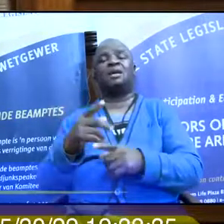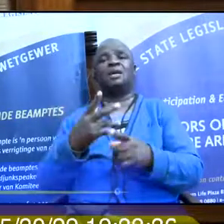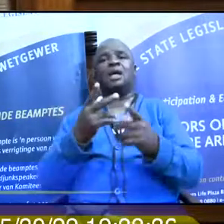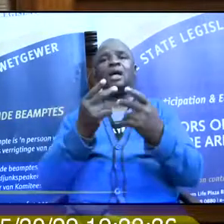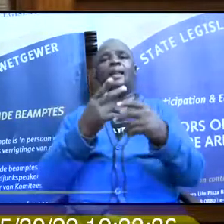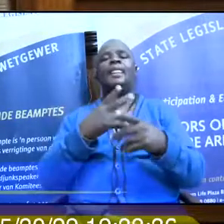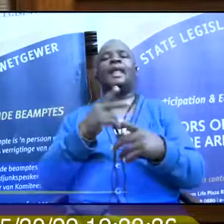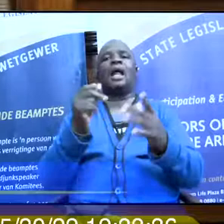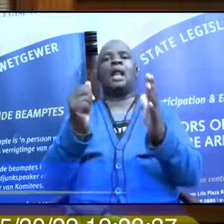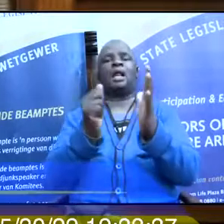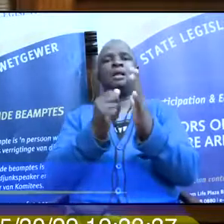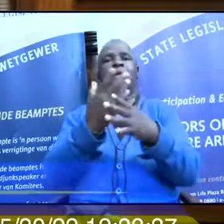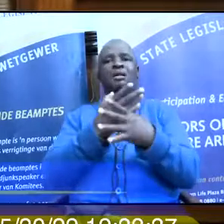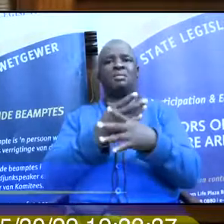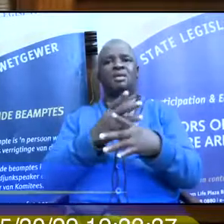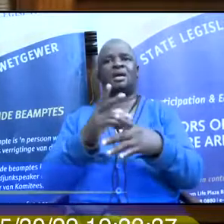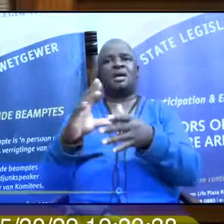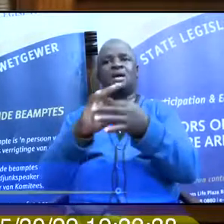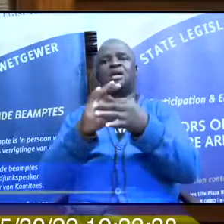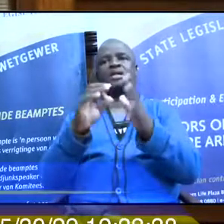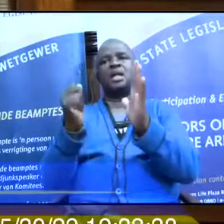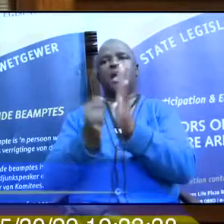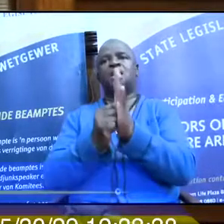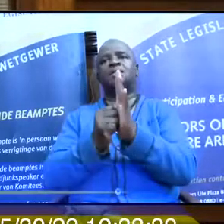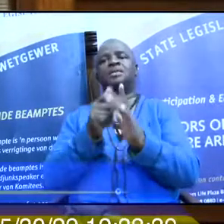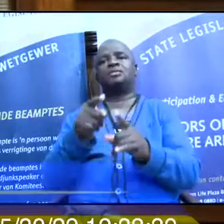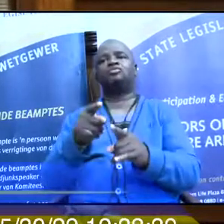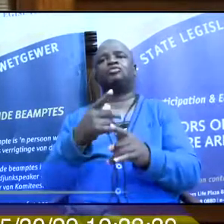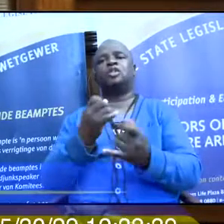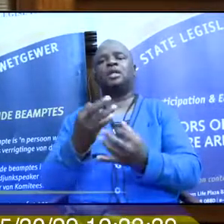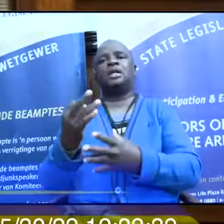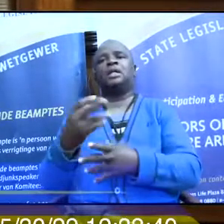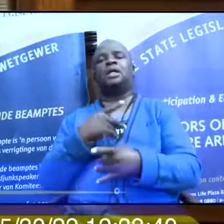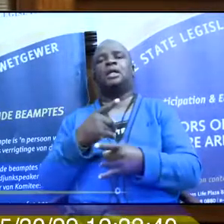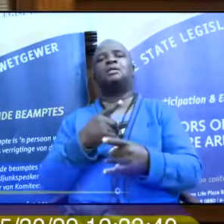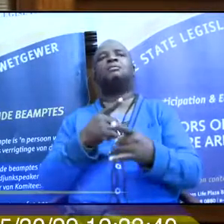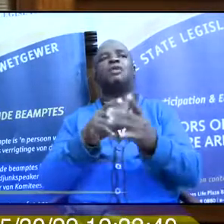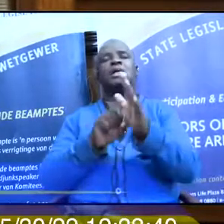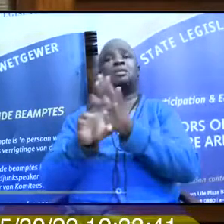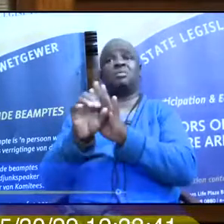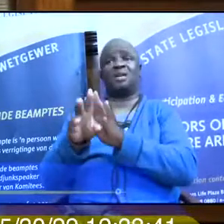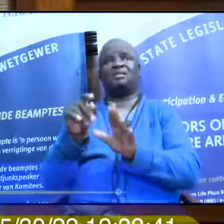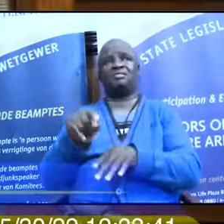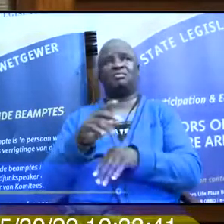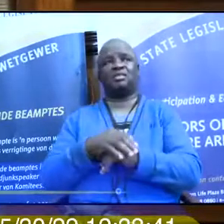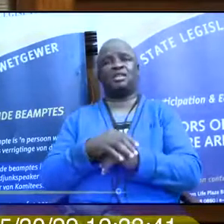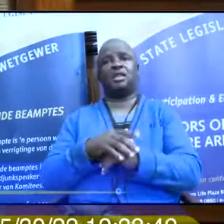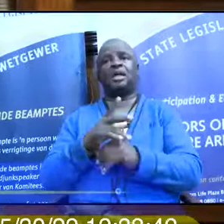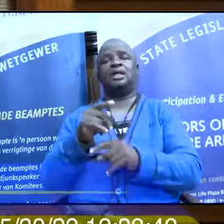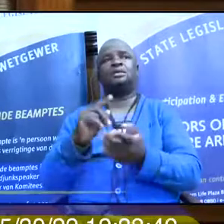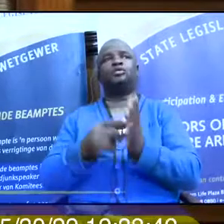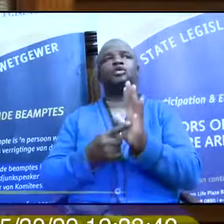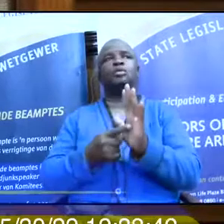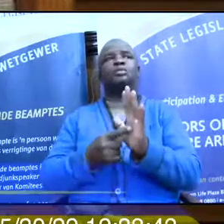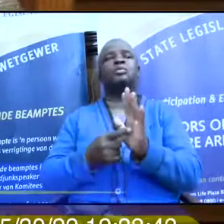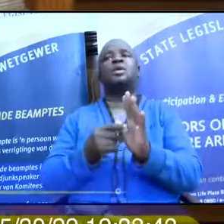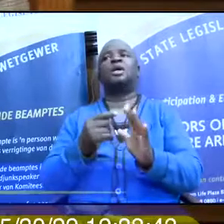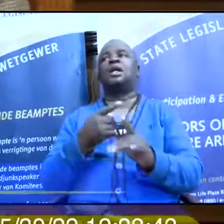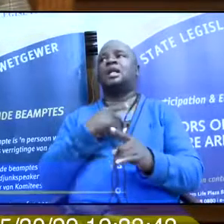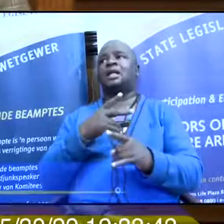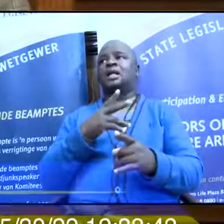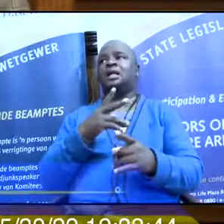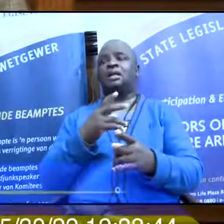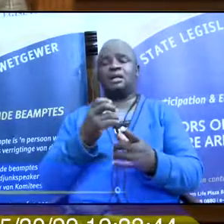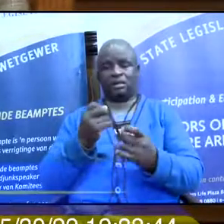relations act that promotes collective bargaining at plant level this tells us that the forces in the collective beginning